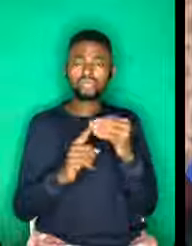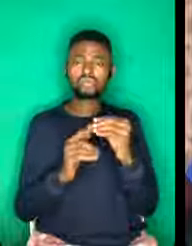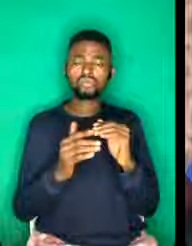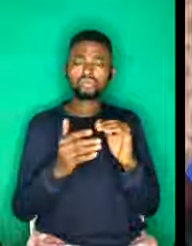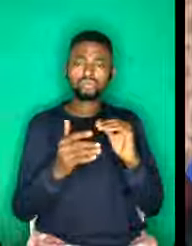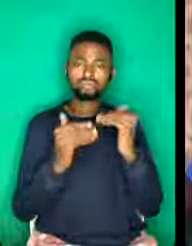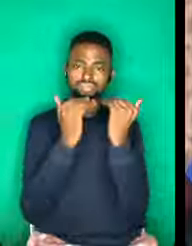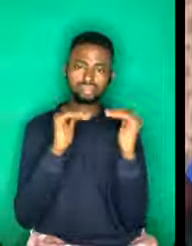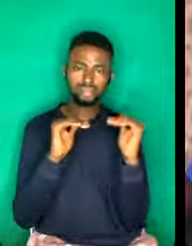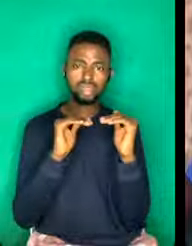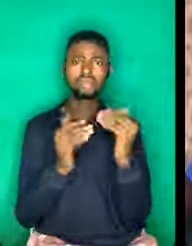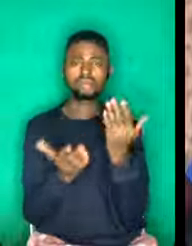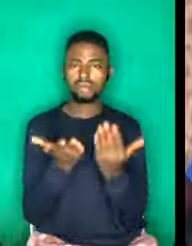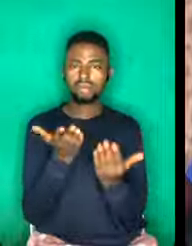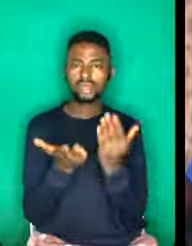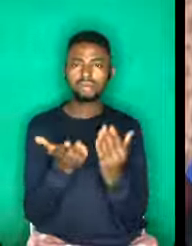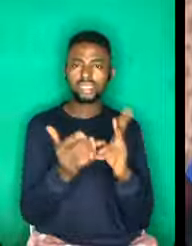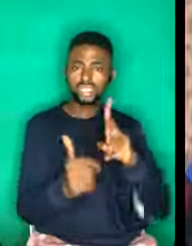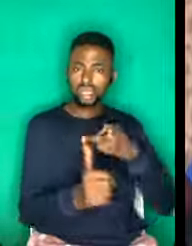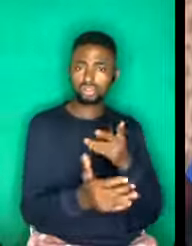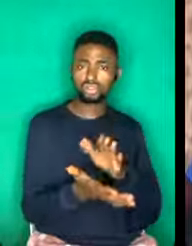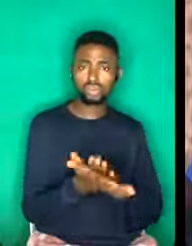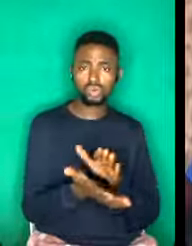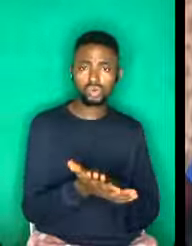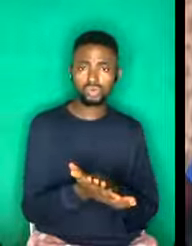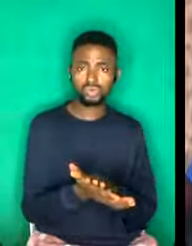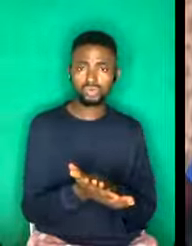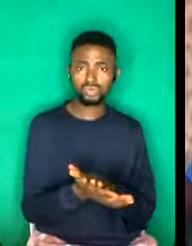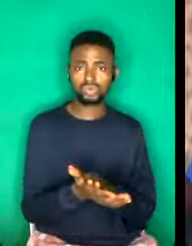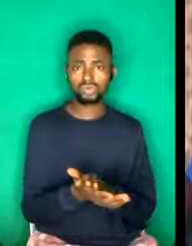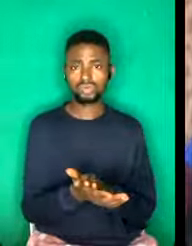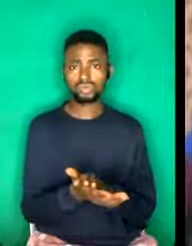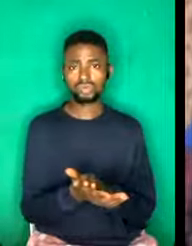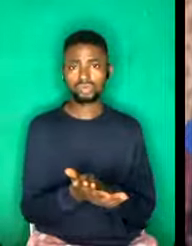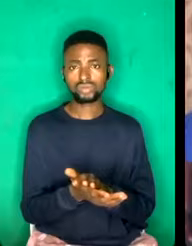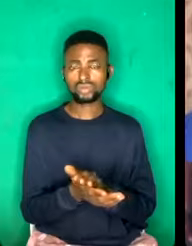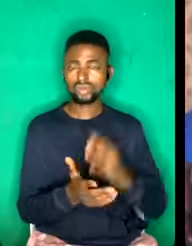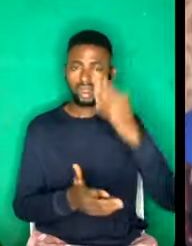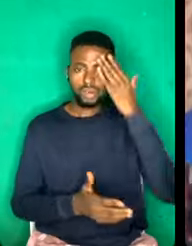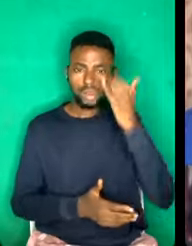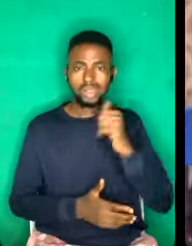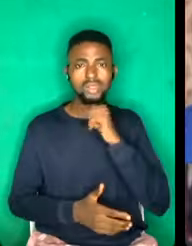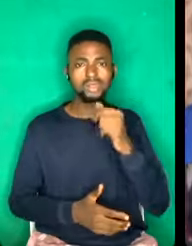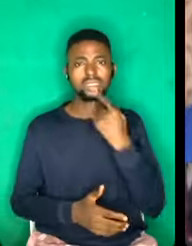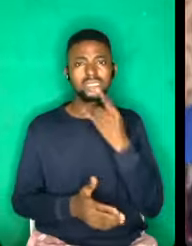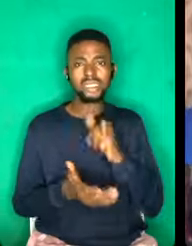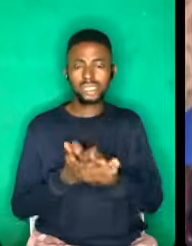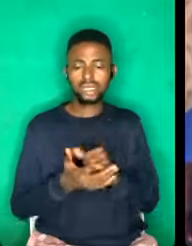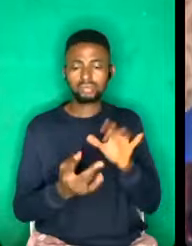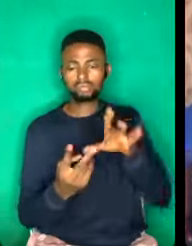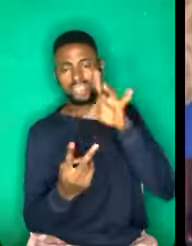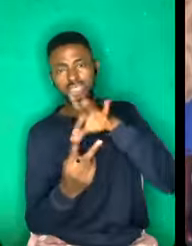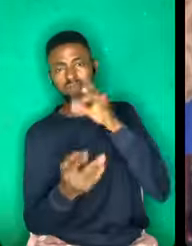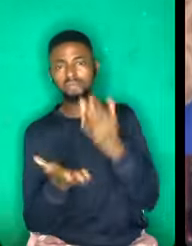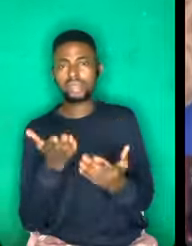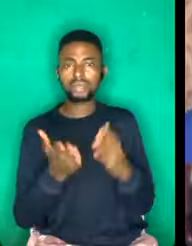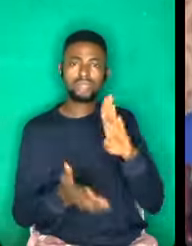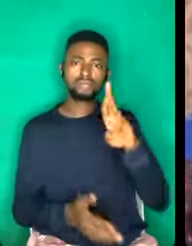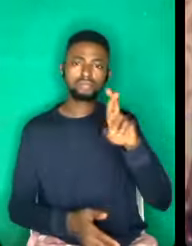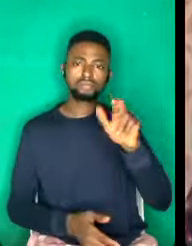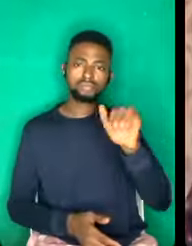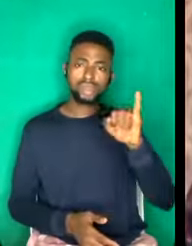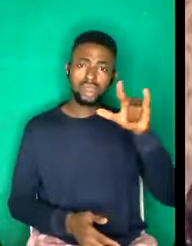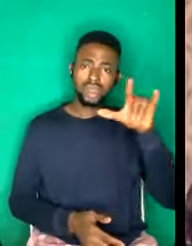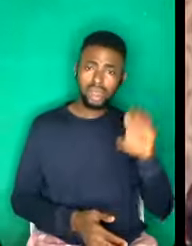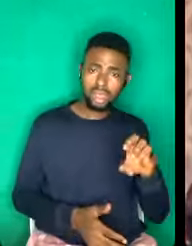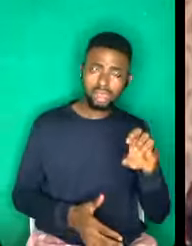either agriculture or intro tech. Why not say, okay, choose either Braille or hearing impairment,